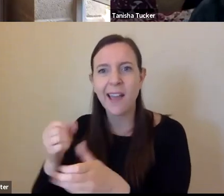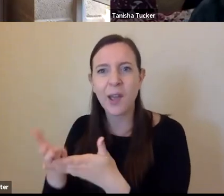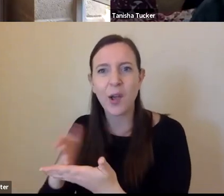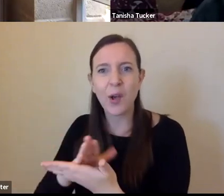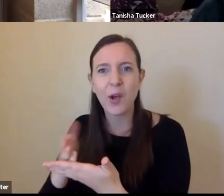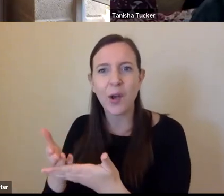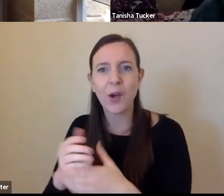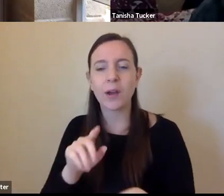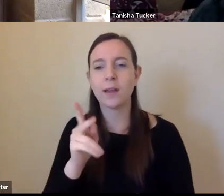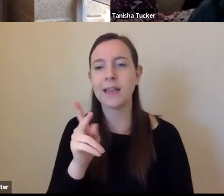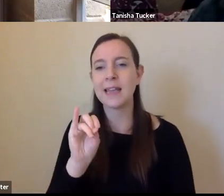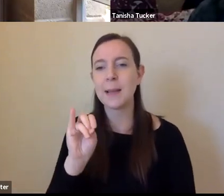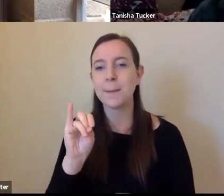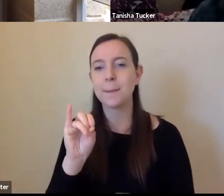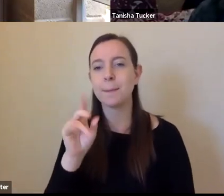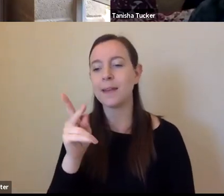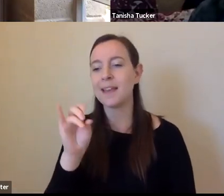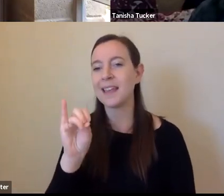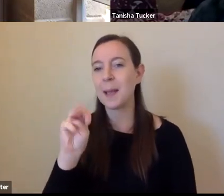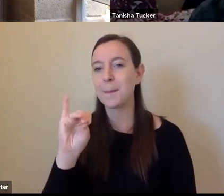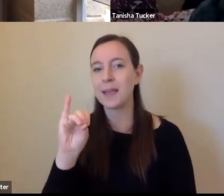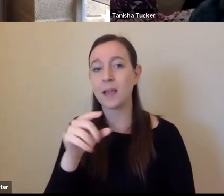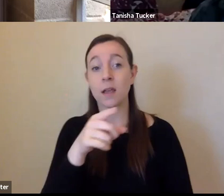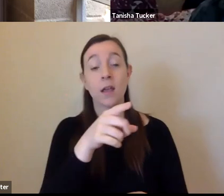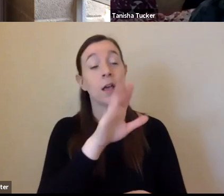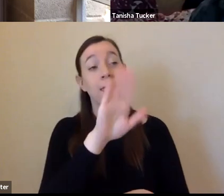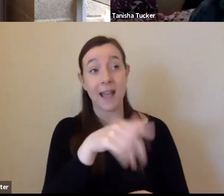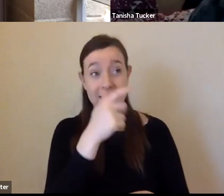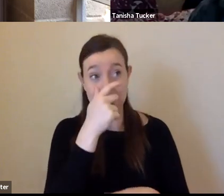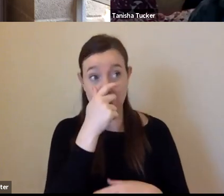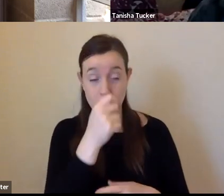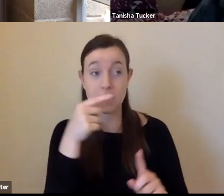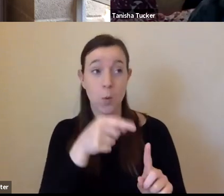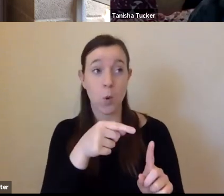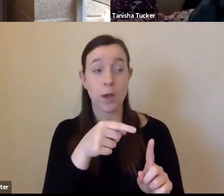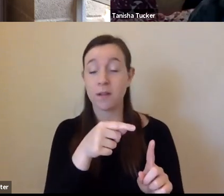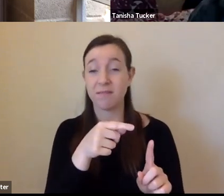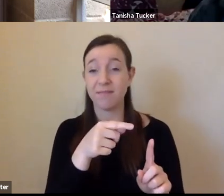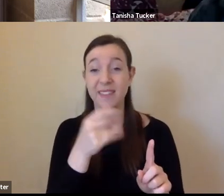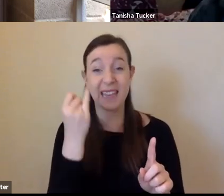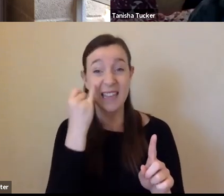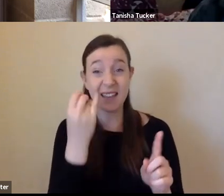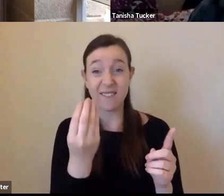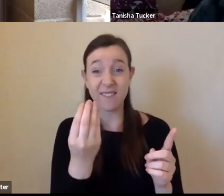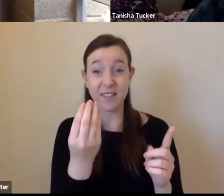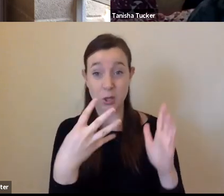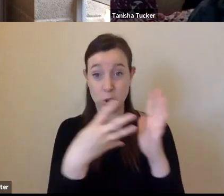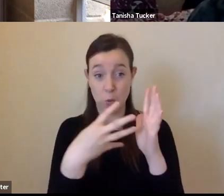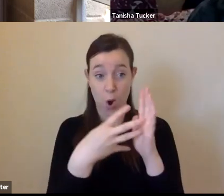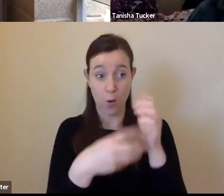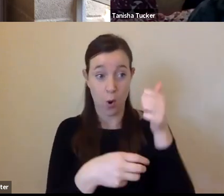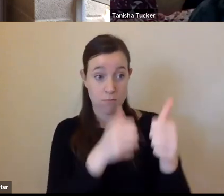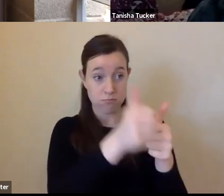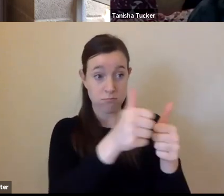important point, in that any saguaros on public lands are protected. Mm-hmm. So Tanisha and her family and